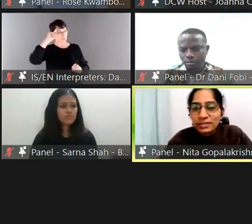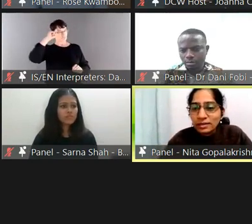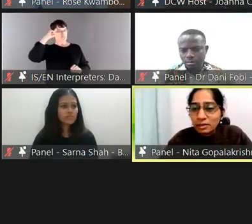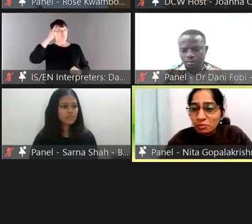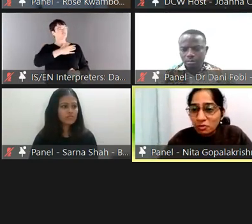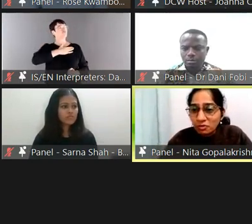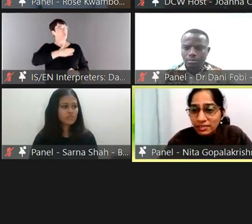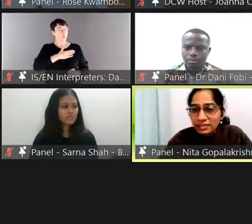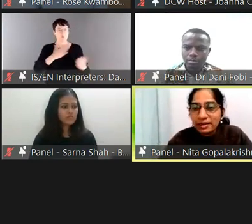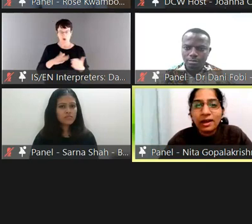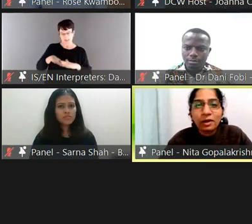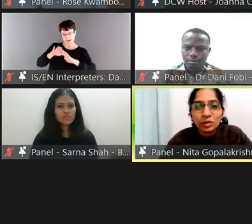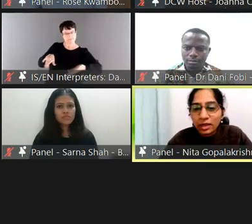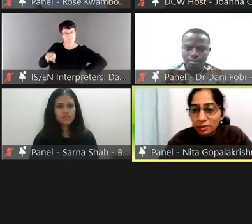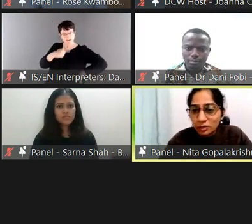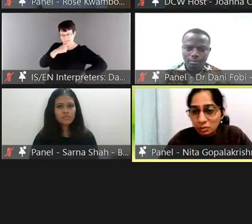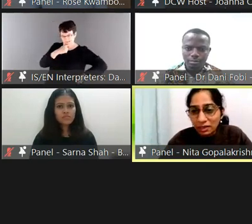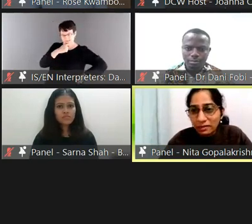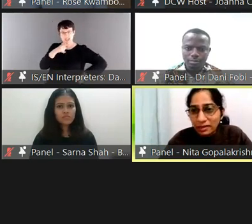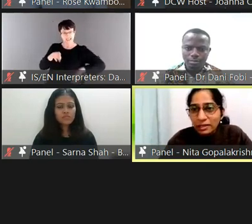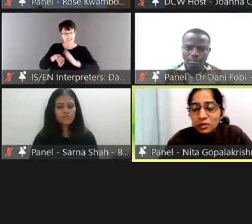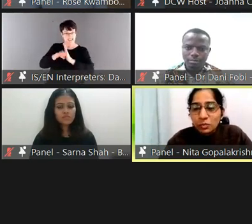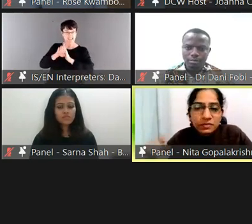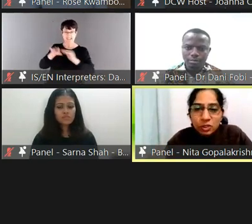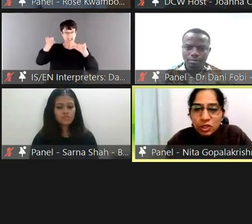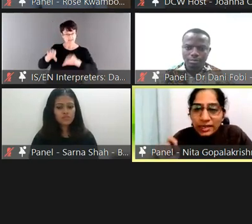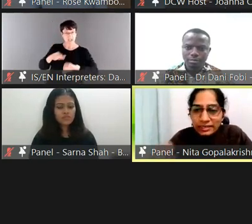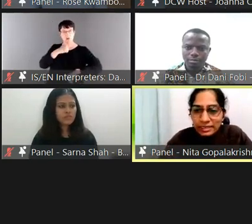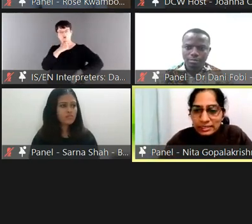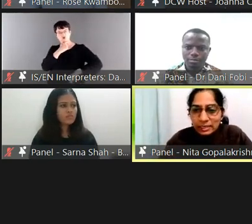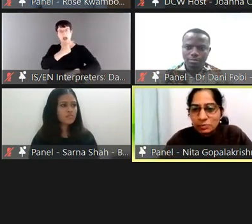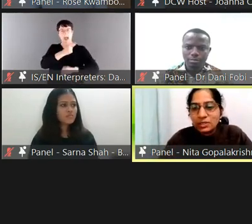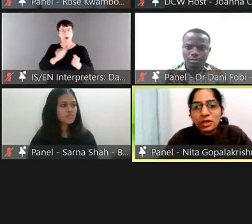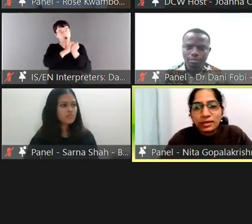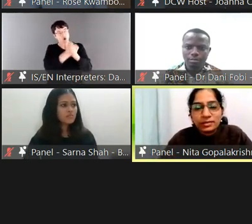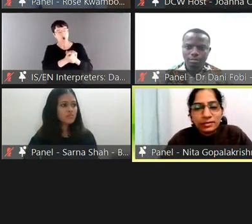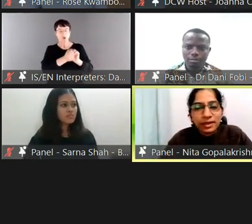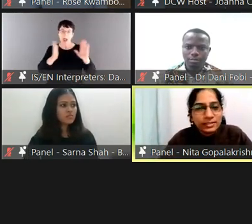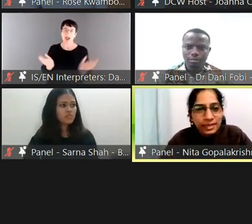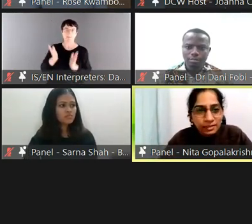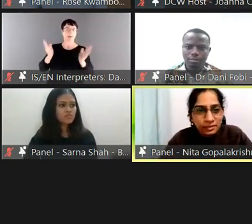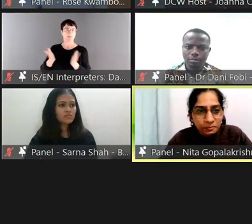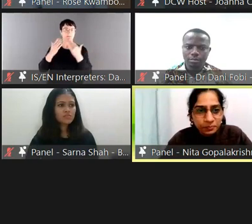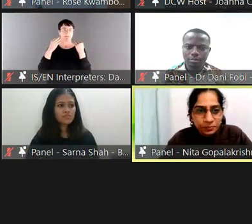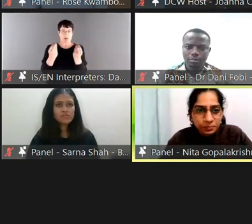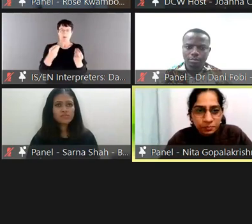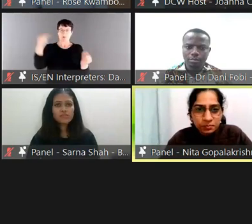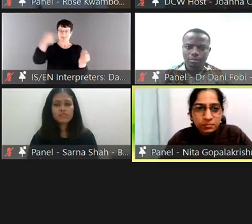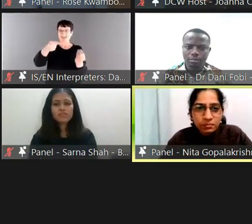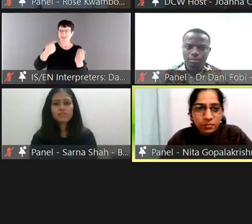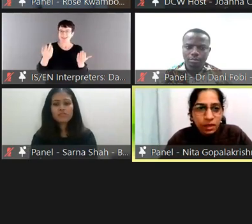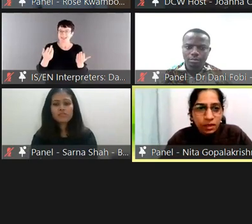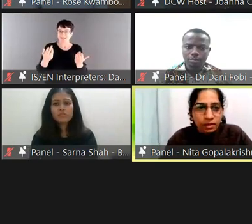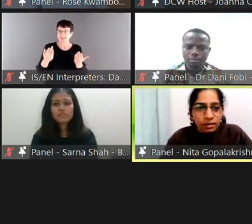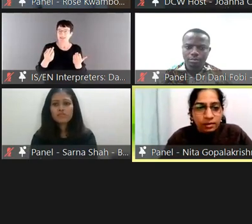the child's learning progress and how the child is doing. So whatever the child needs, keeping the child as the center.